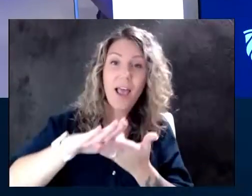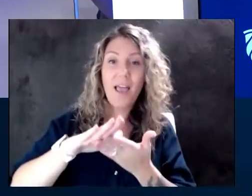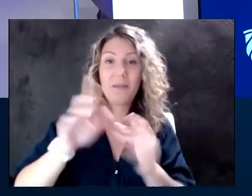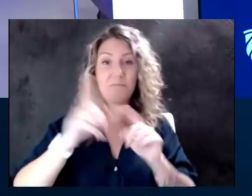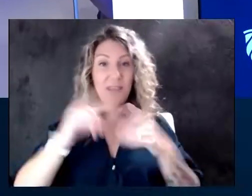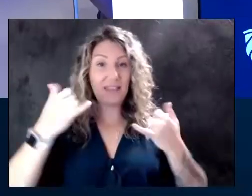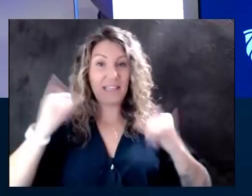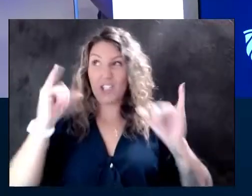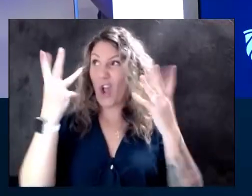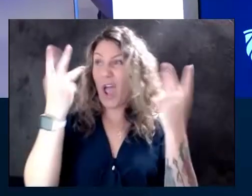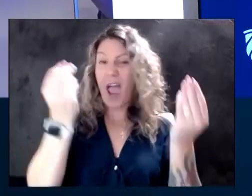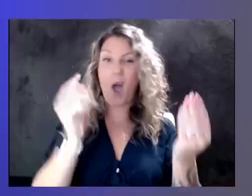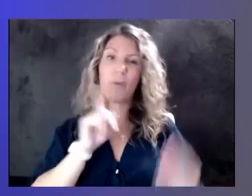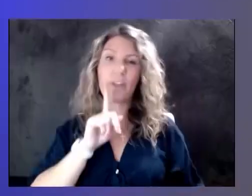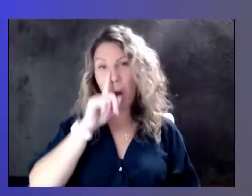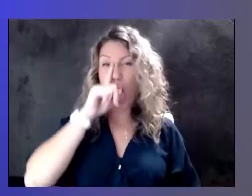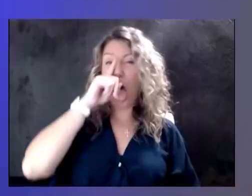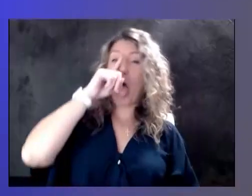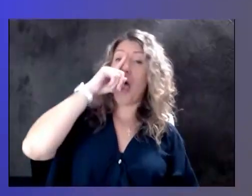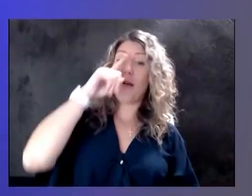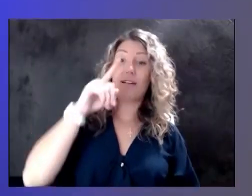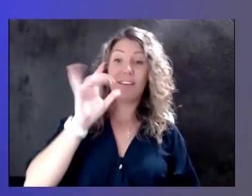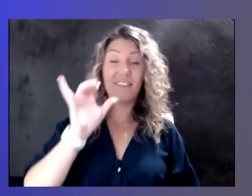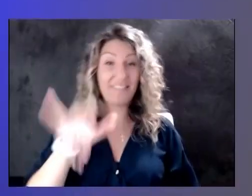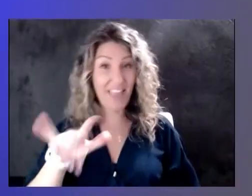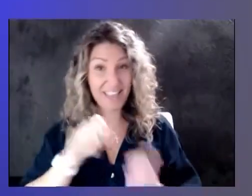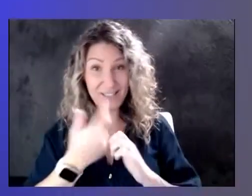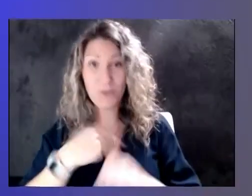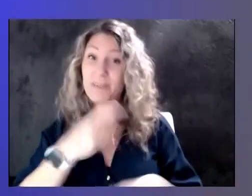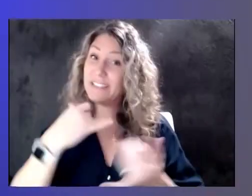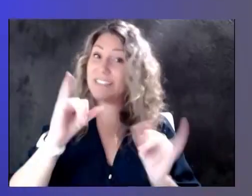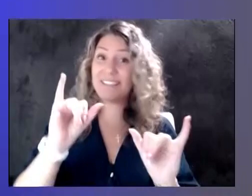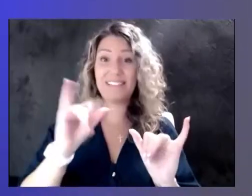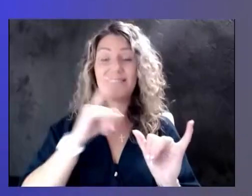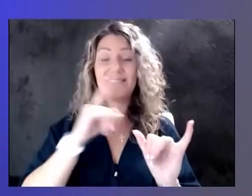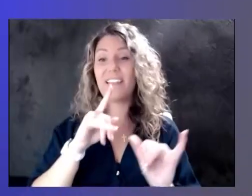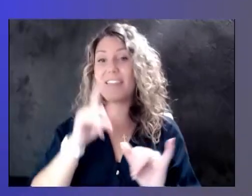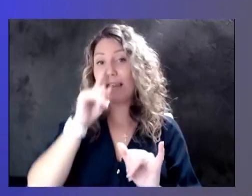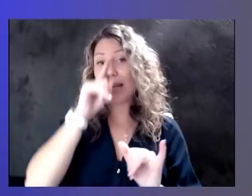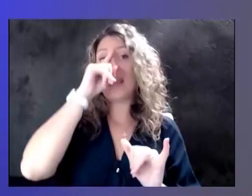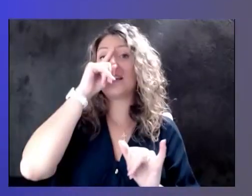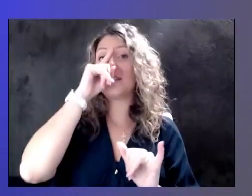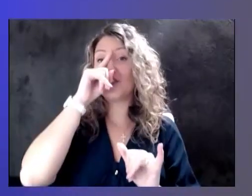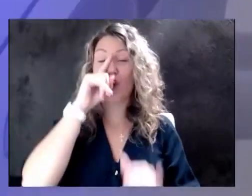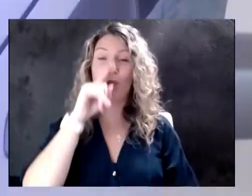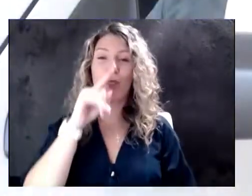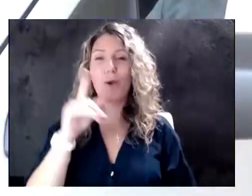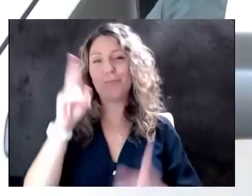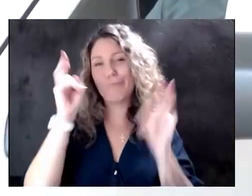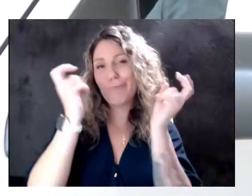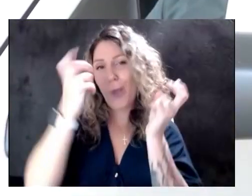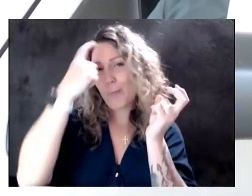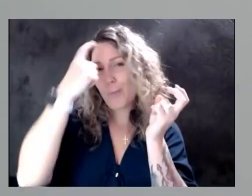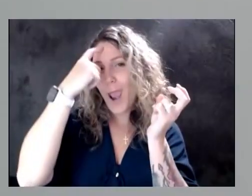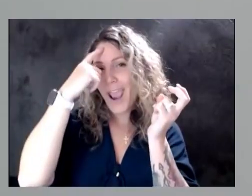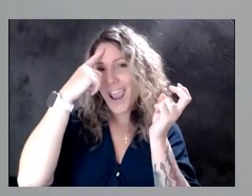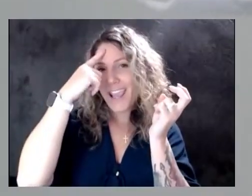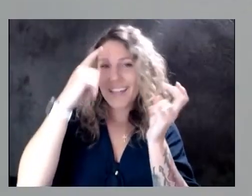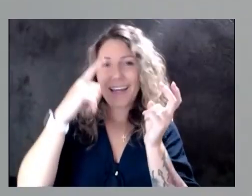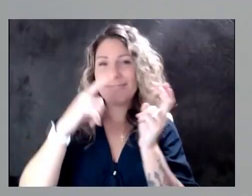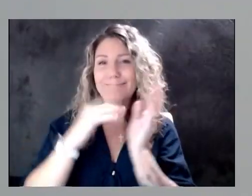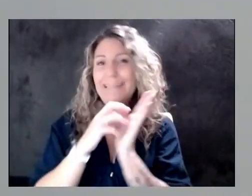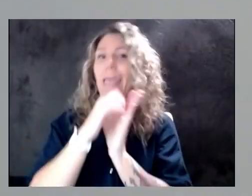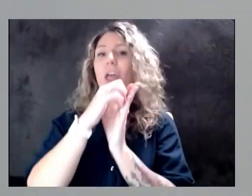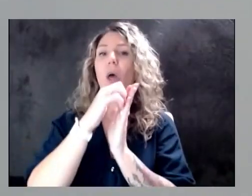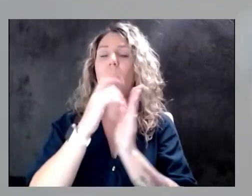they're jamming them up there? Yeah, I mean, that's how we still do it. The nasal pharyngeal, so the brain tickler all the way back in the back, is still the most accurate, and